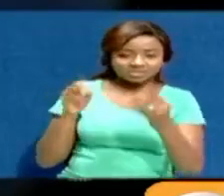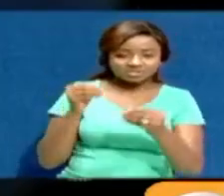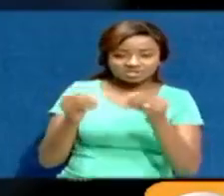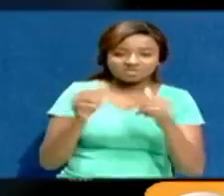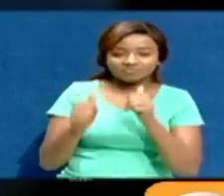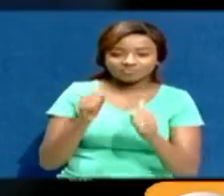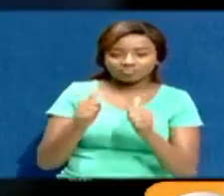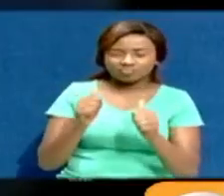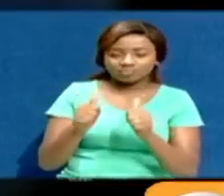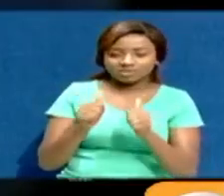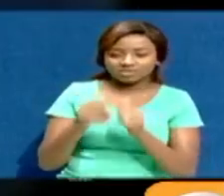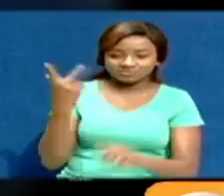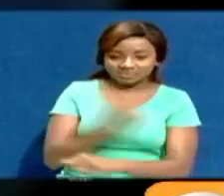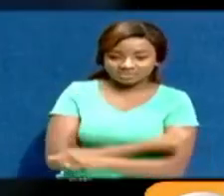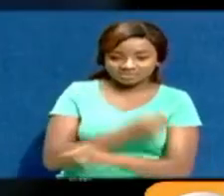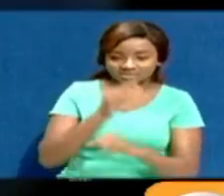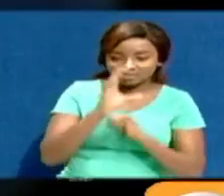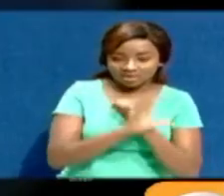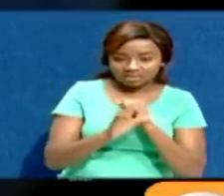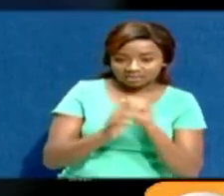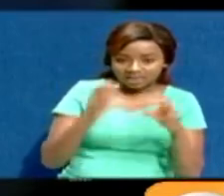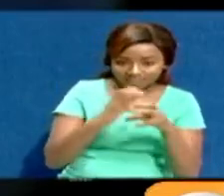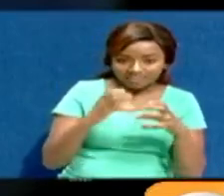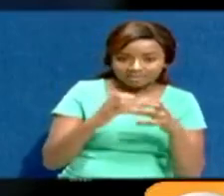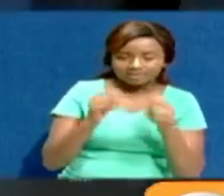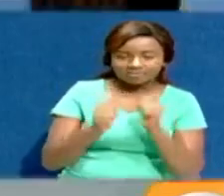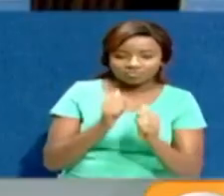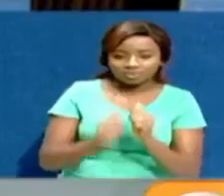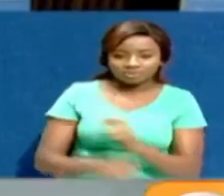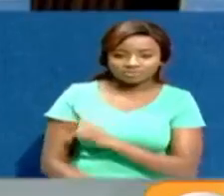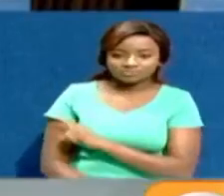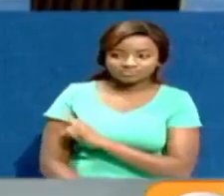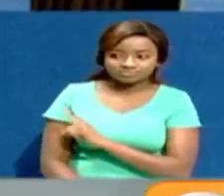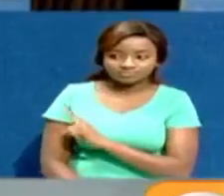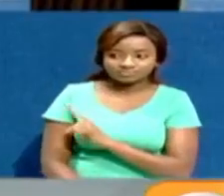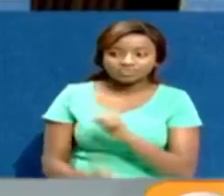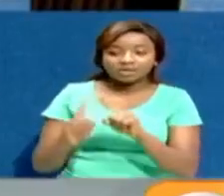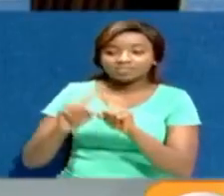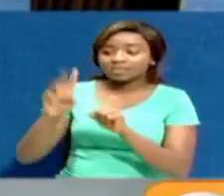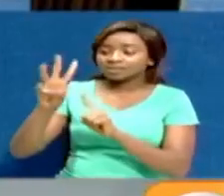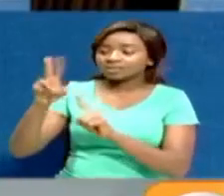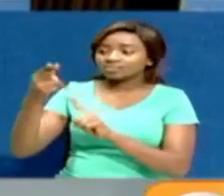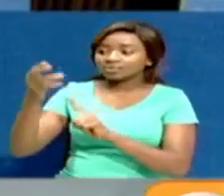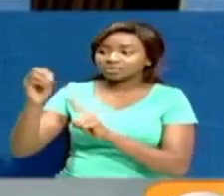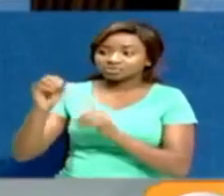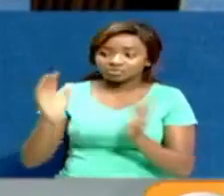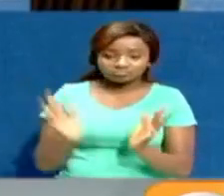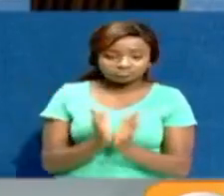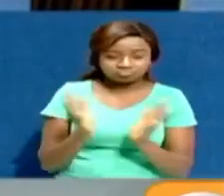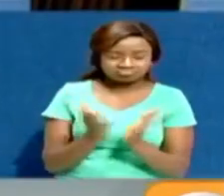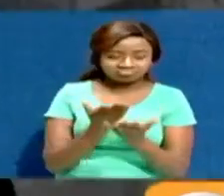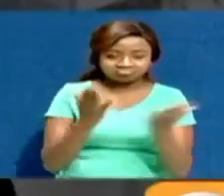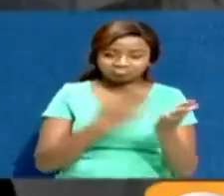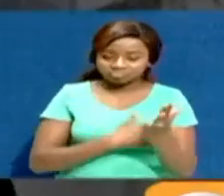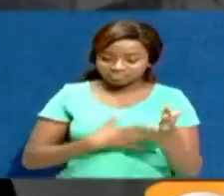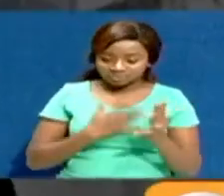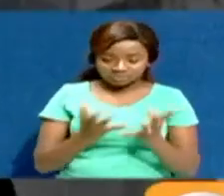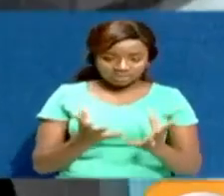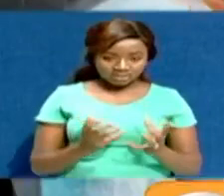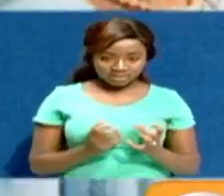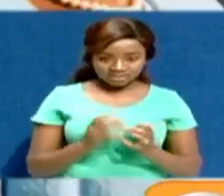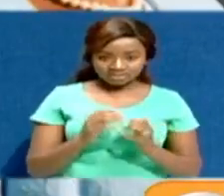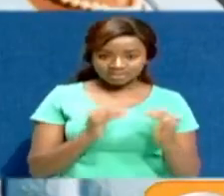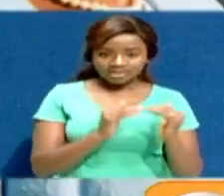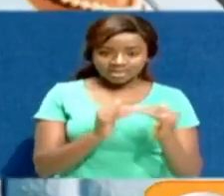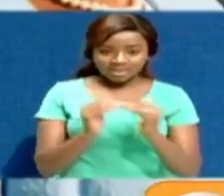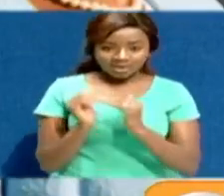Sinopharm vaccines but is yet to begin giving it to the general public. The World Health Organization has called for vaccine equity, citing it